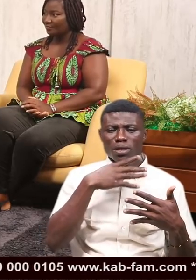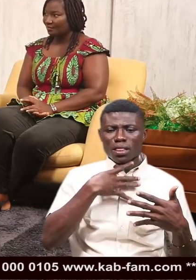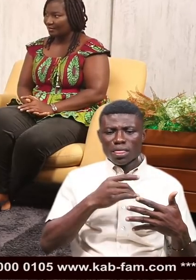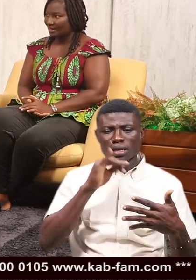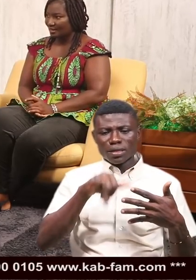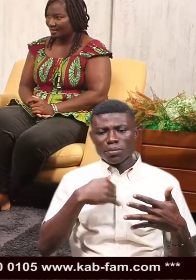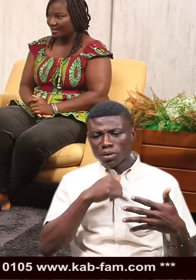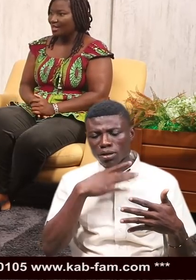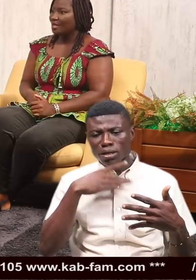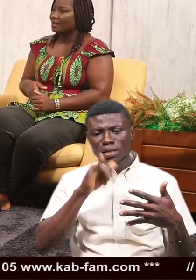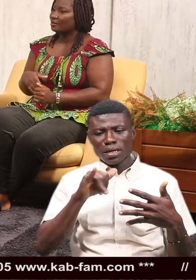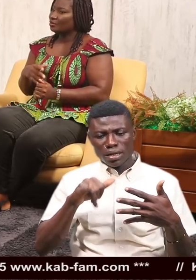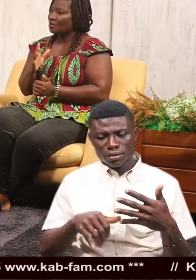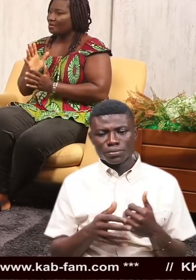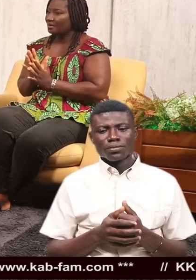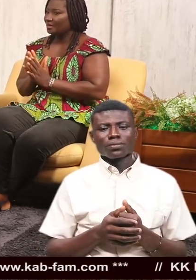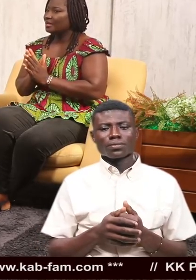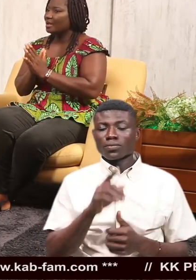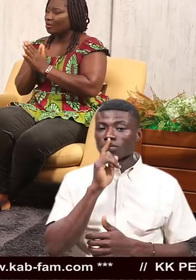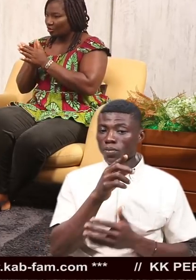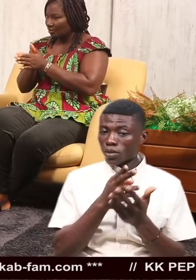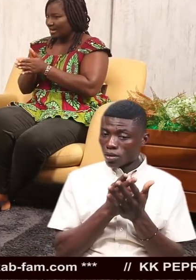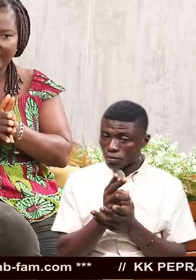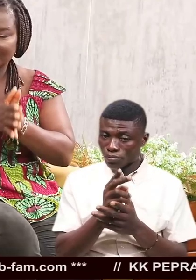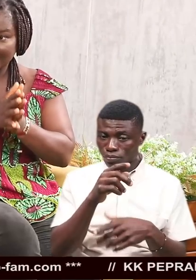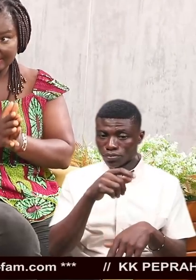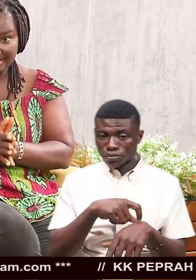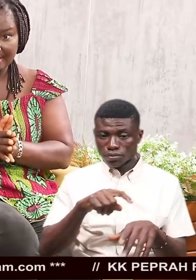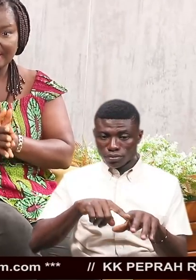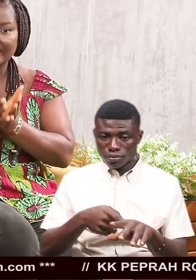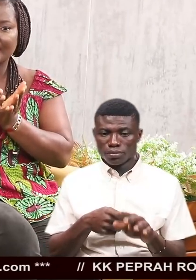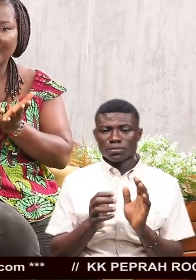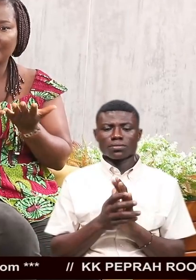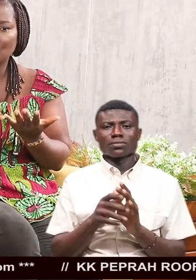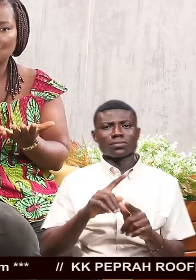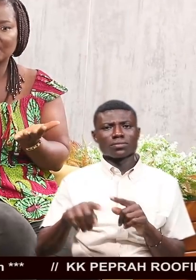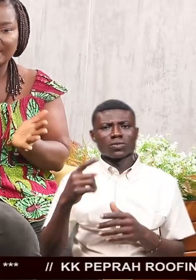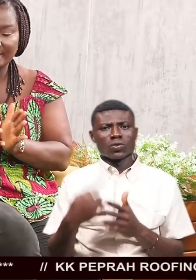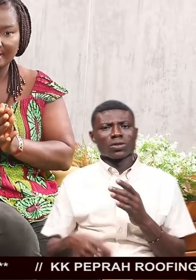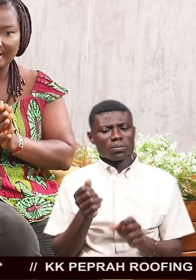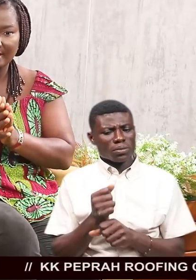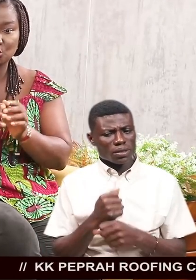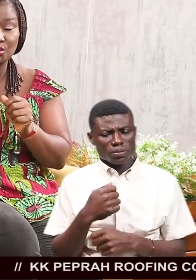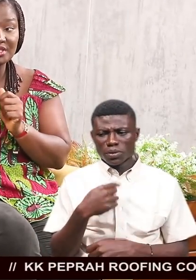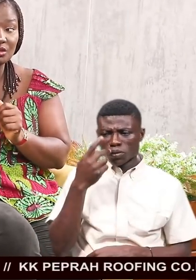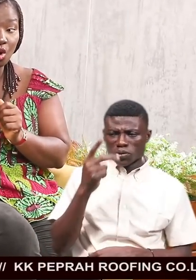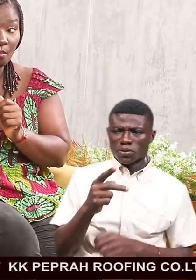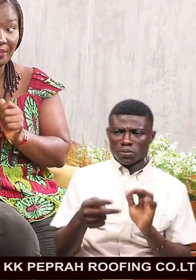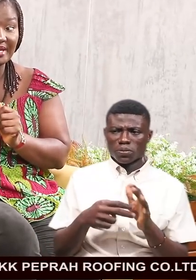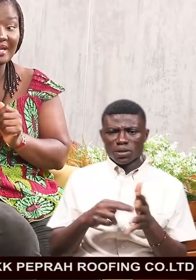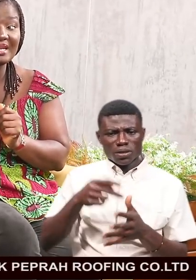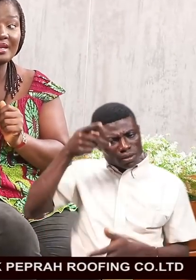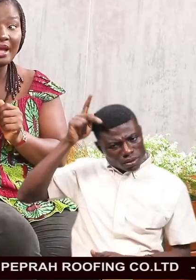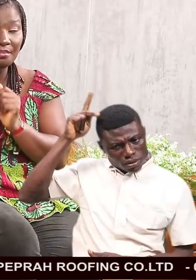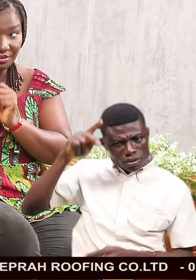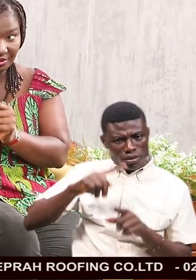mempe trousers, nene adibaya na. No kwari ni ehonu na estateye, na de ma mi hun se twist in